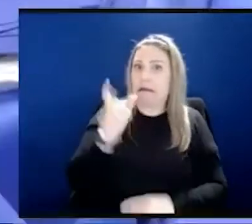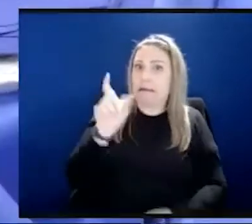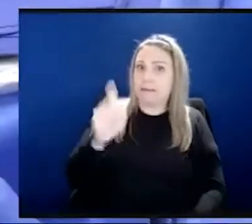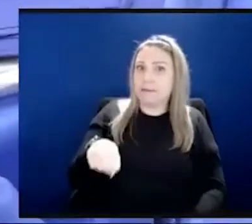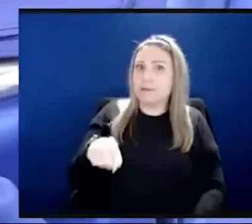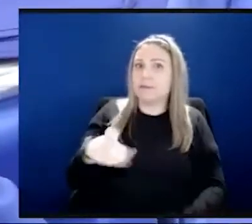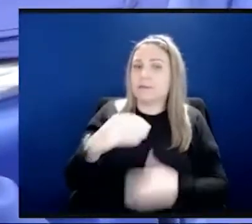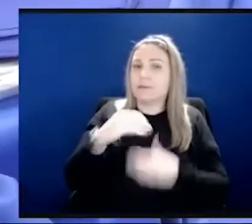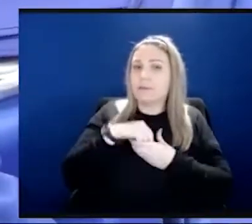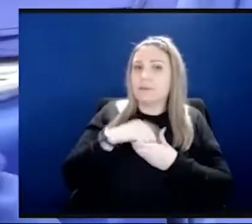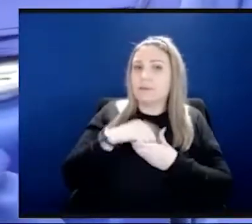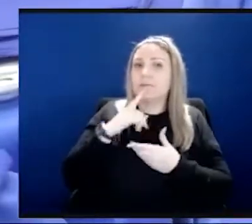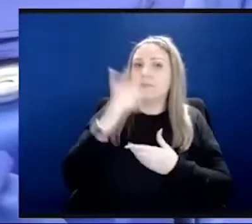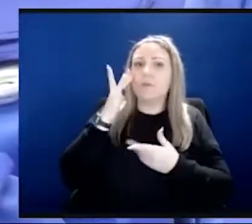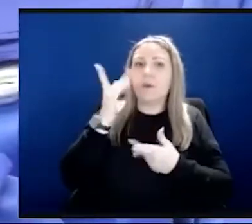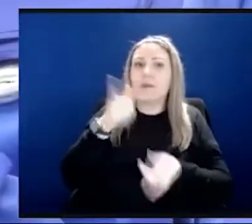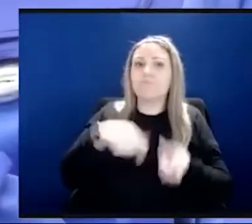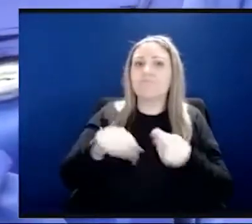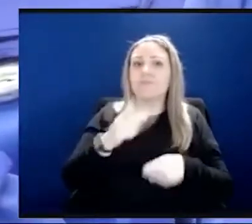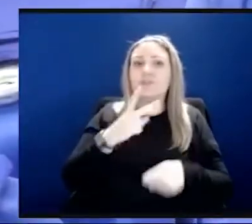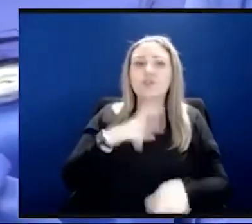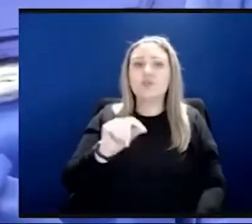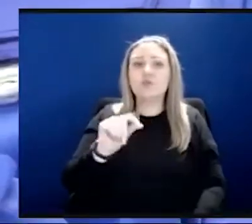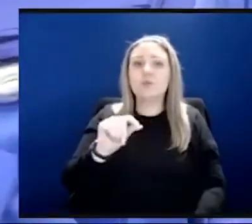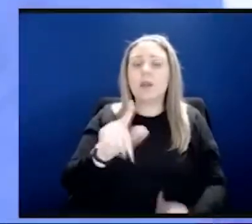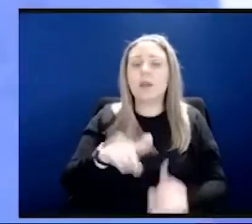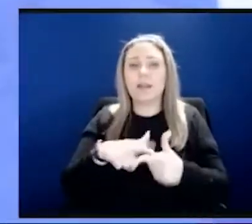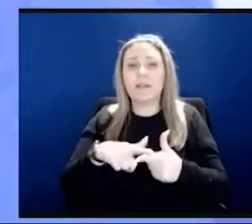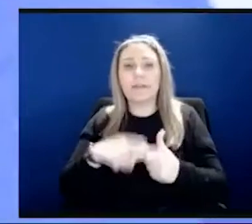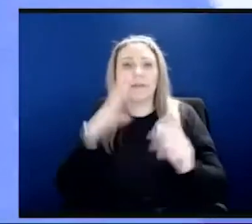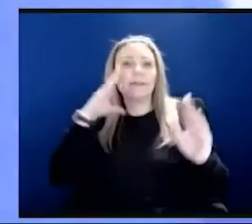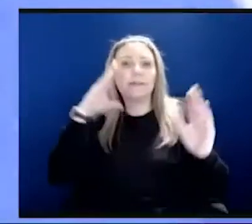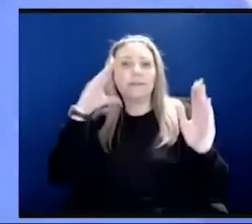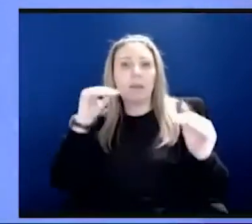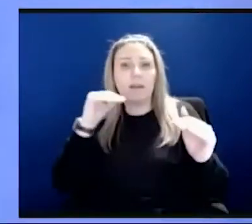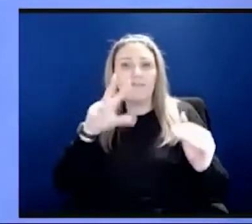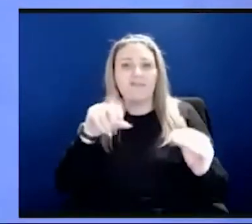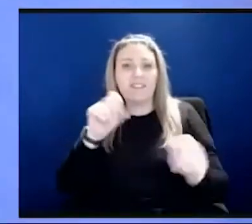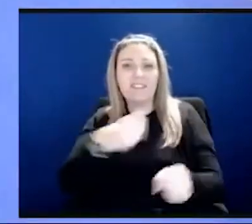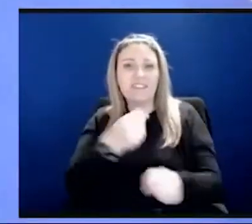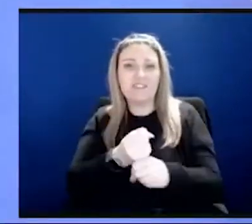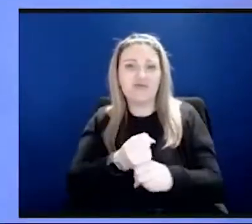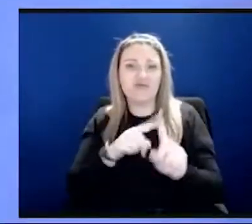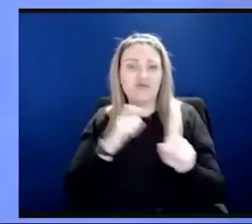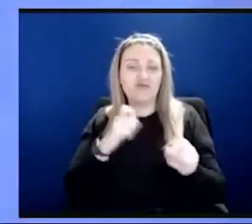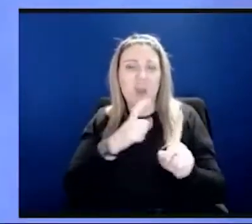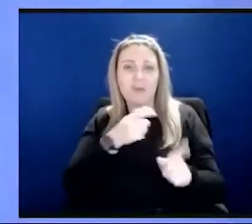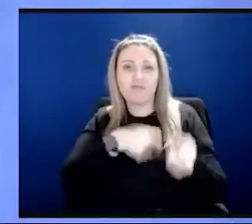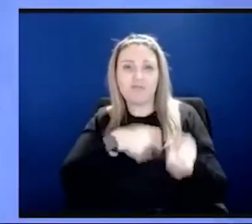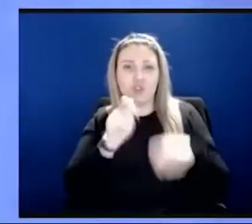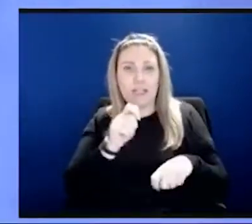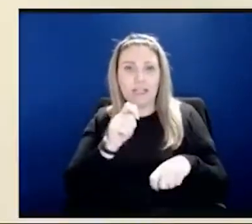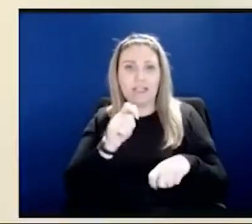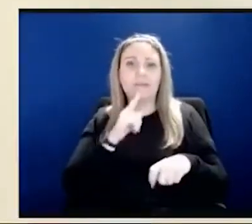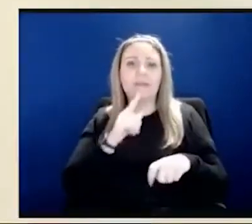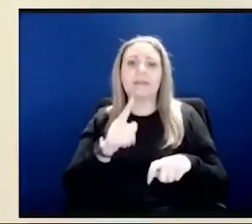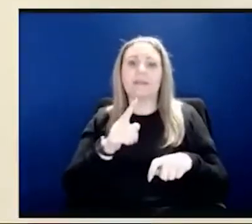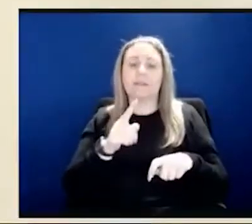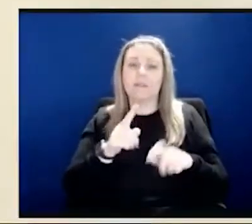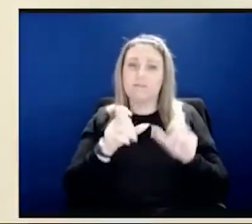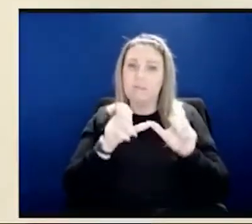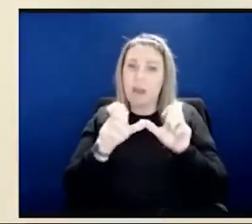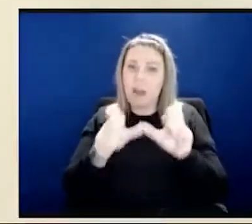from a 20-year-old donor and then expect 50 years out of that transplant. It's a constant battle we're weighing. We're looking